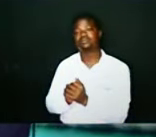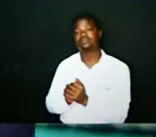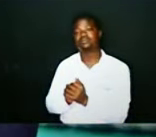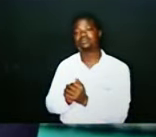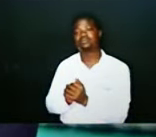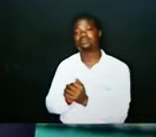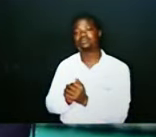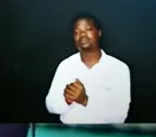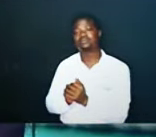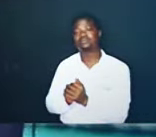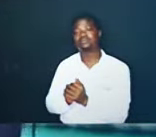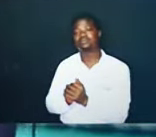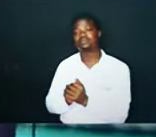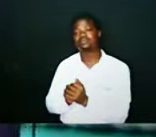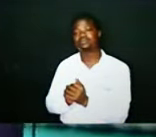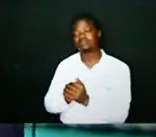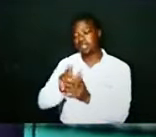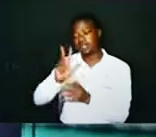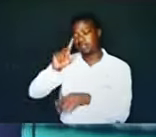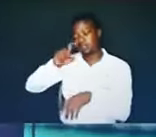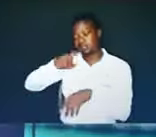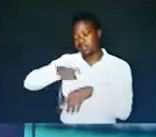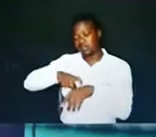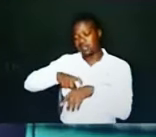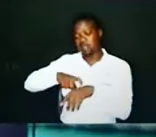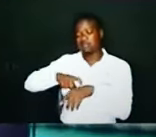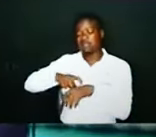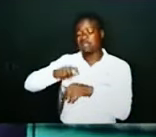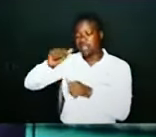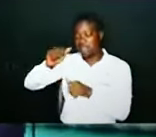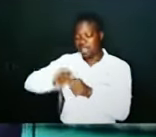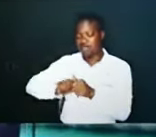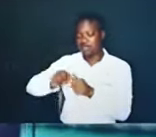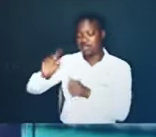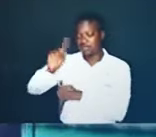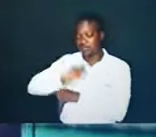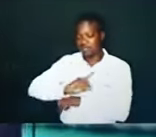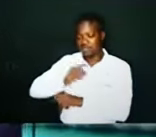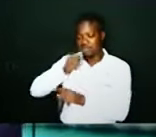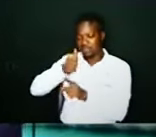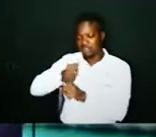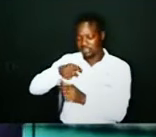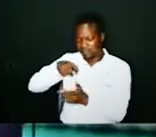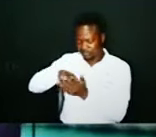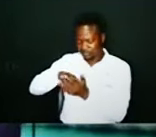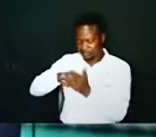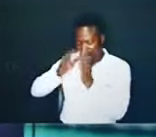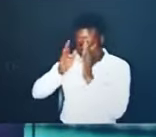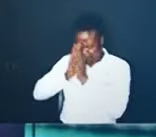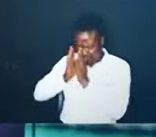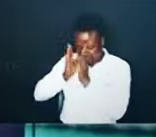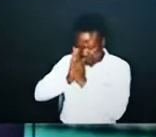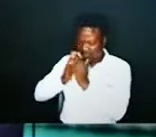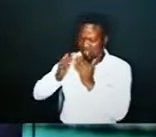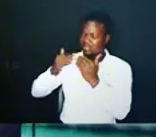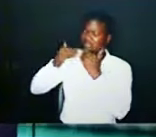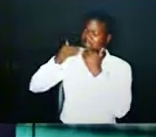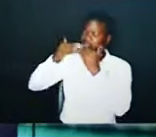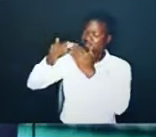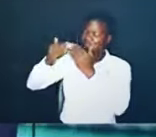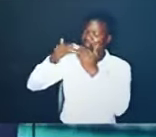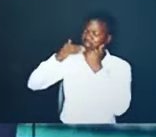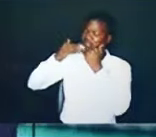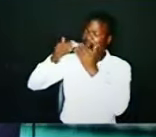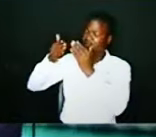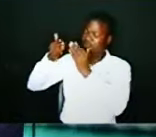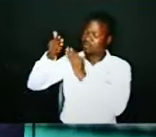Now 3 times a day he got down on his knees and prayed, giving thanks to his God, just as